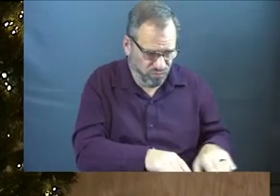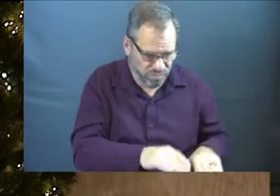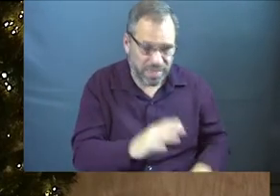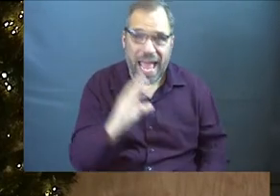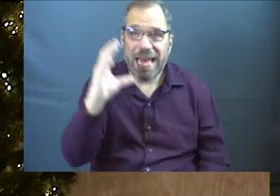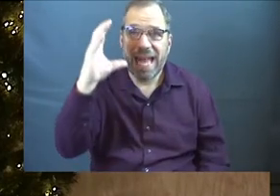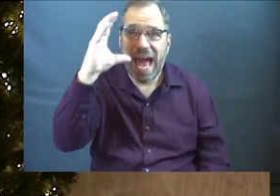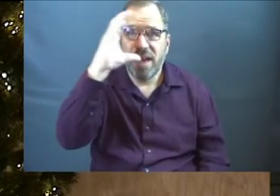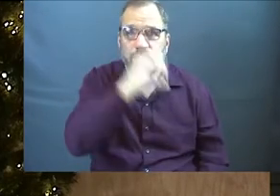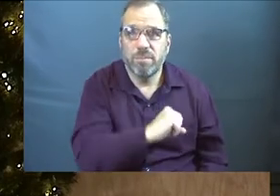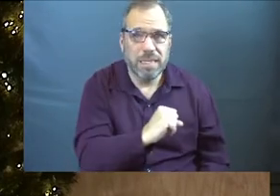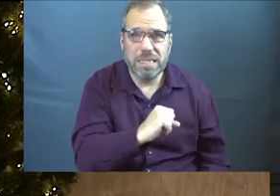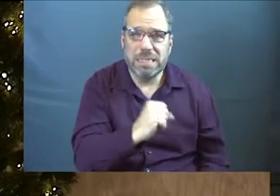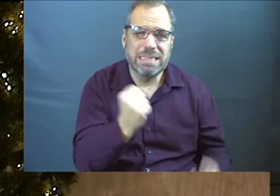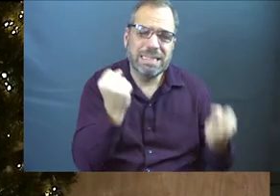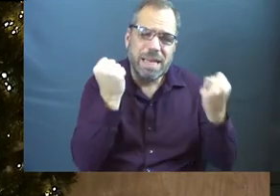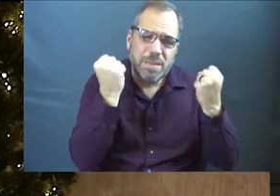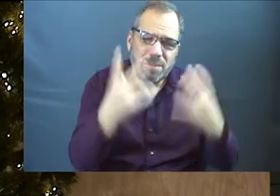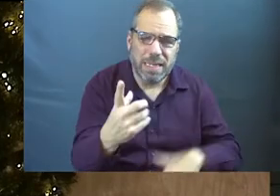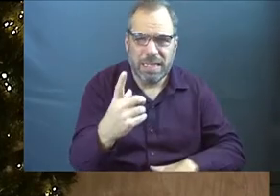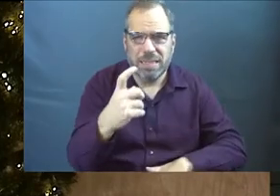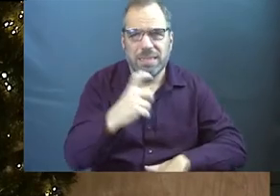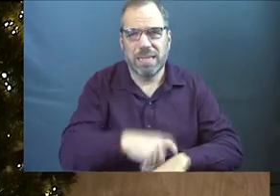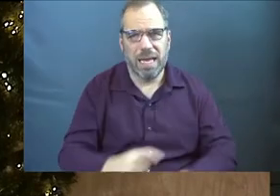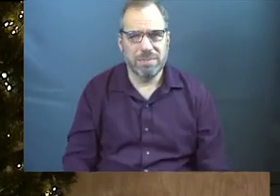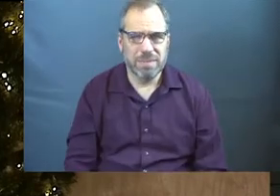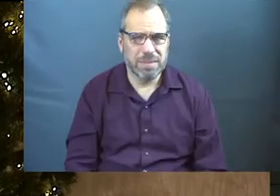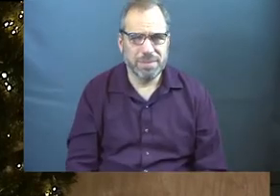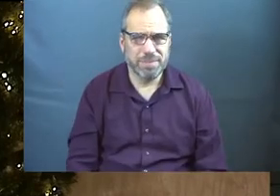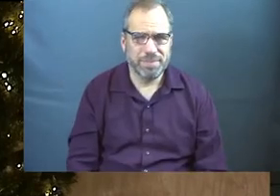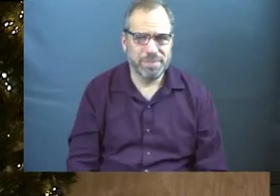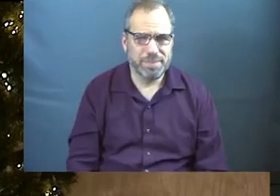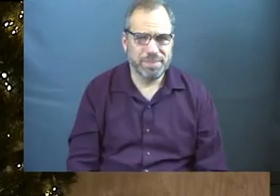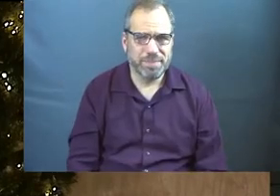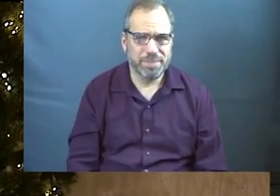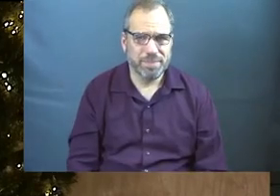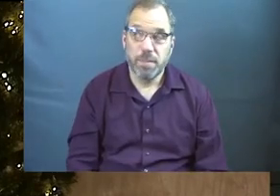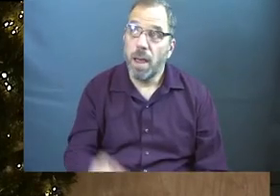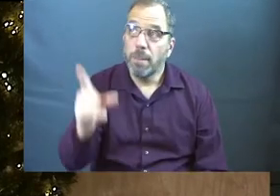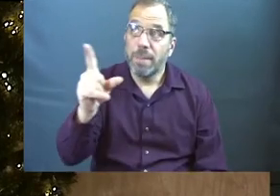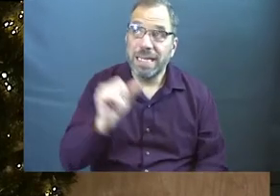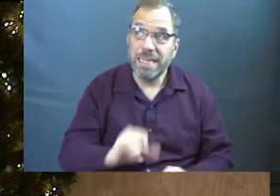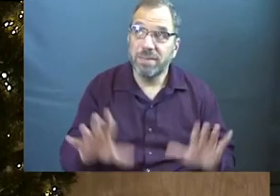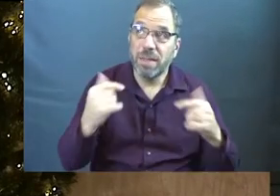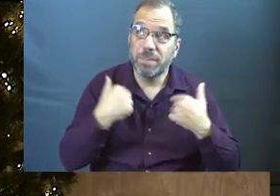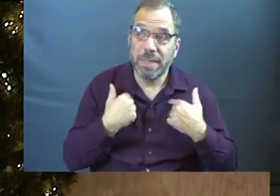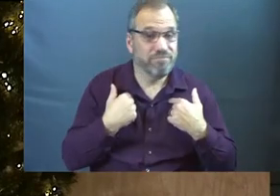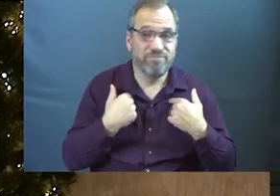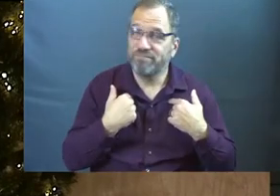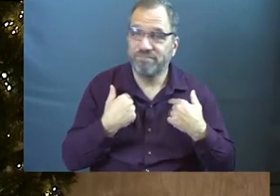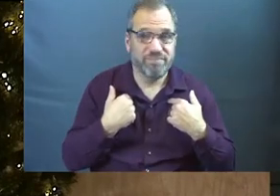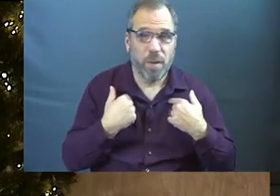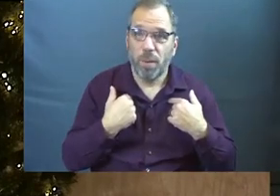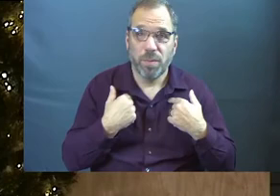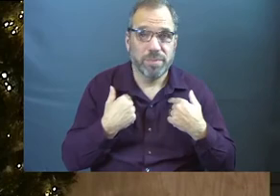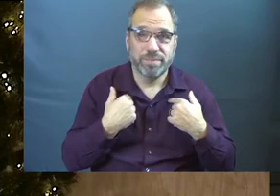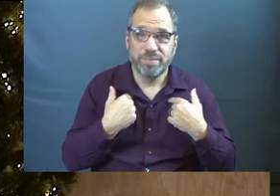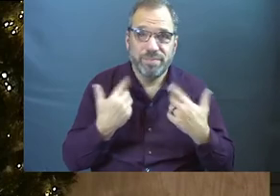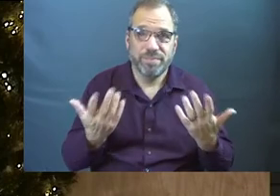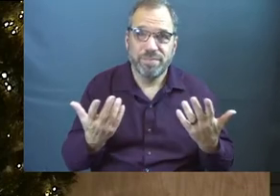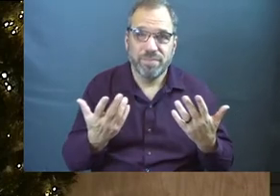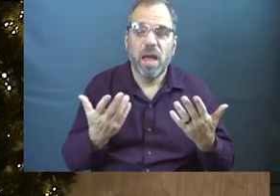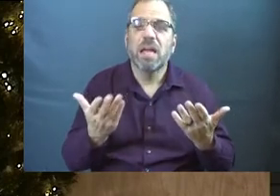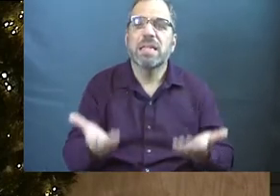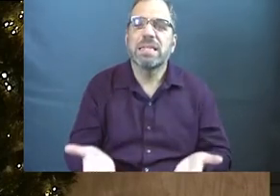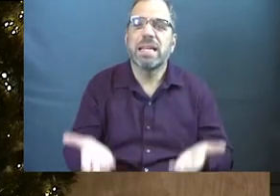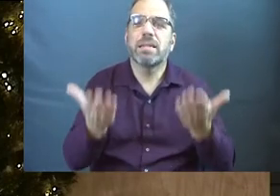missed uncounted steps that he put in front of me. And he never gives up on me. Is this resonating? Why don't you